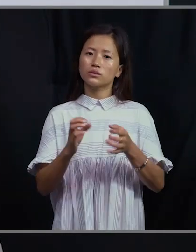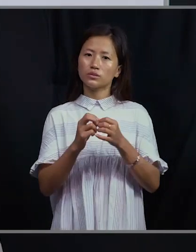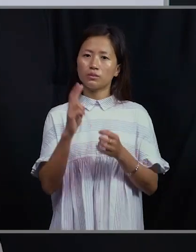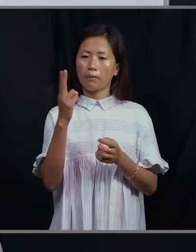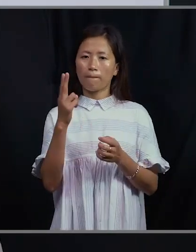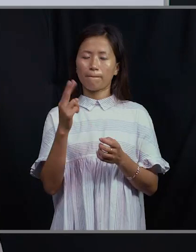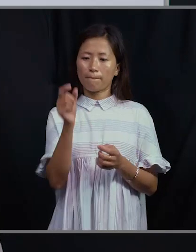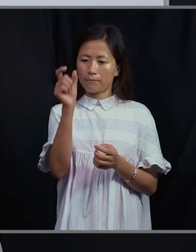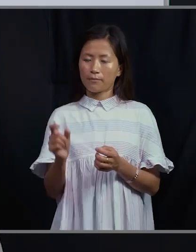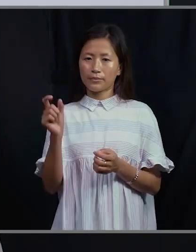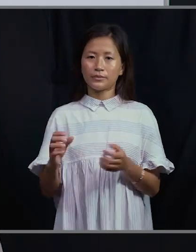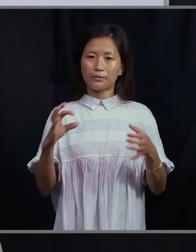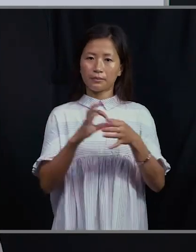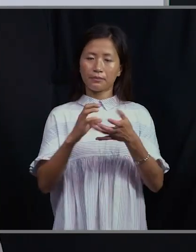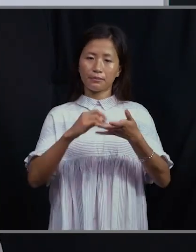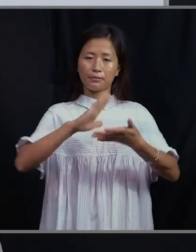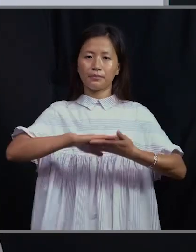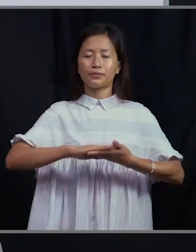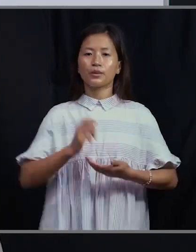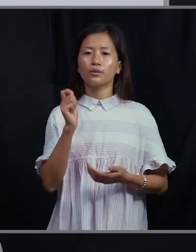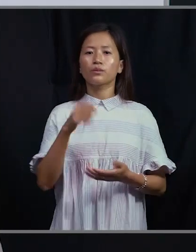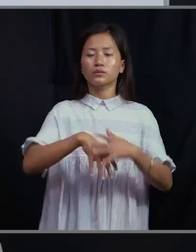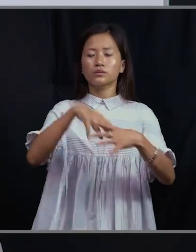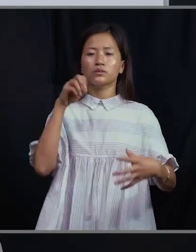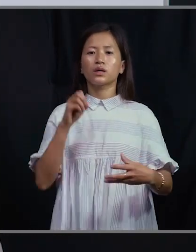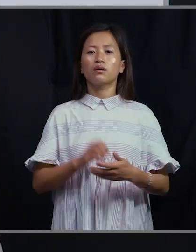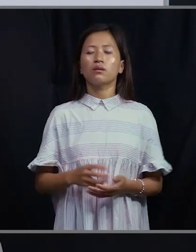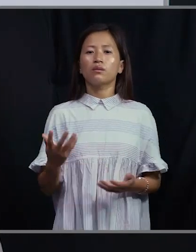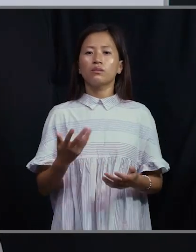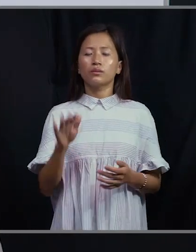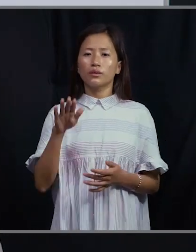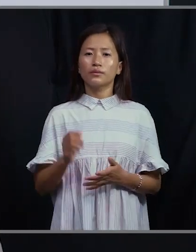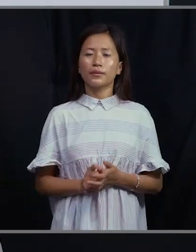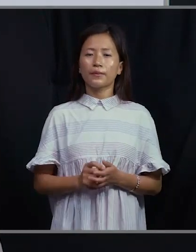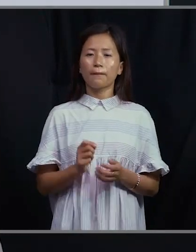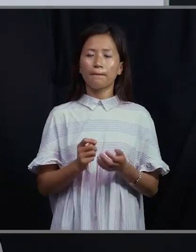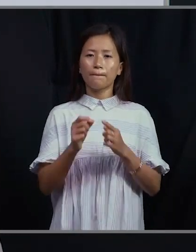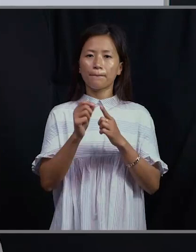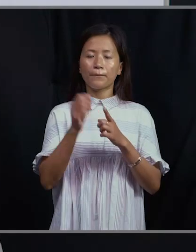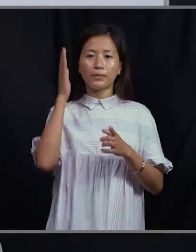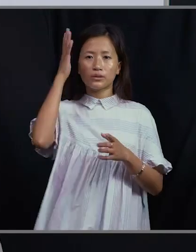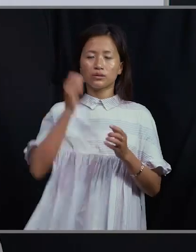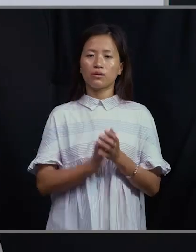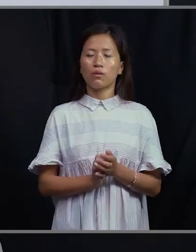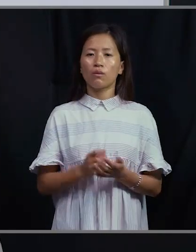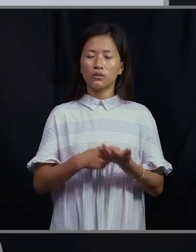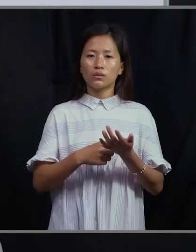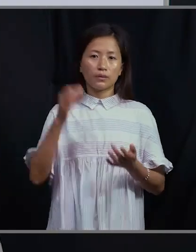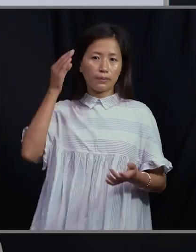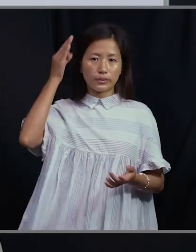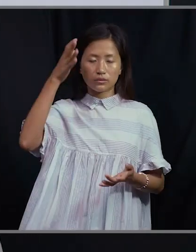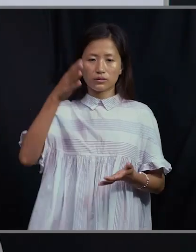or not. And if everything works out, okay, what happens is that the priest or the pastor will start